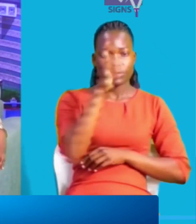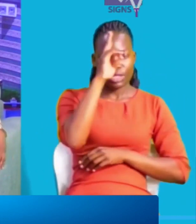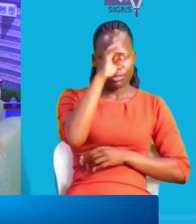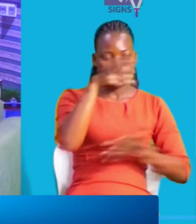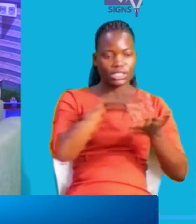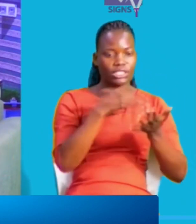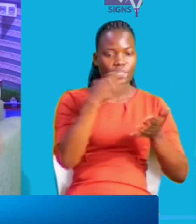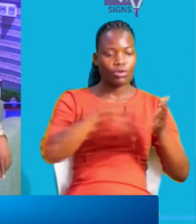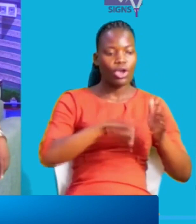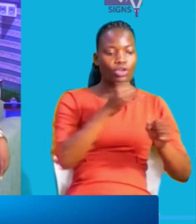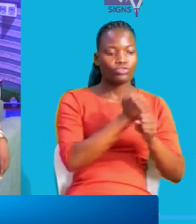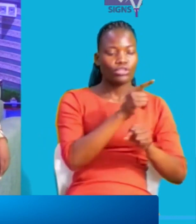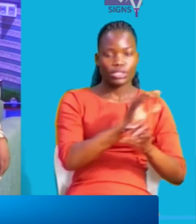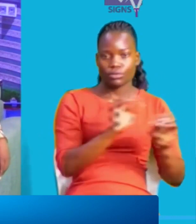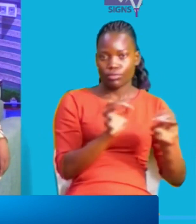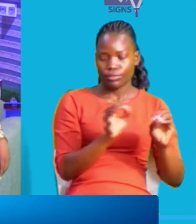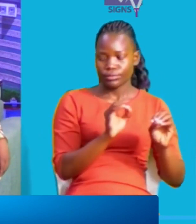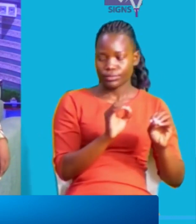fanya usifanye hii.